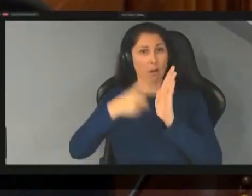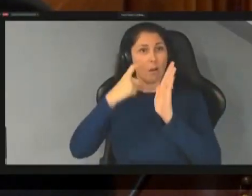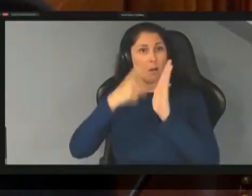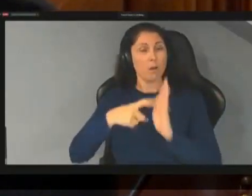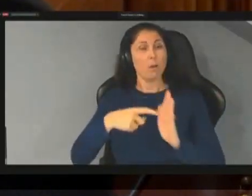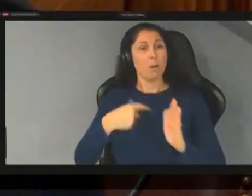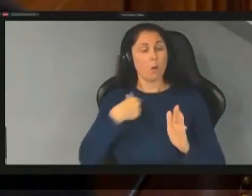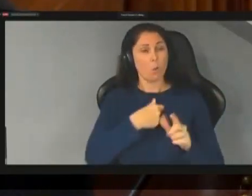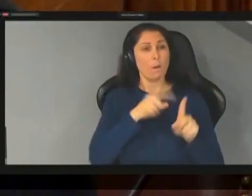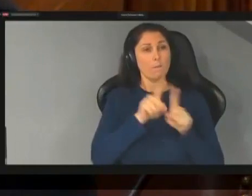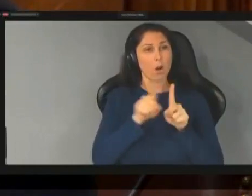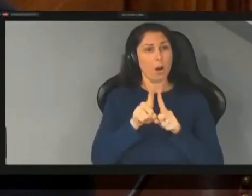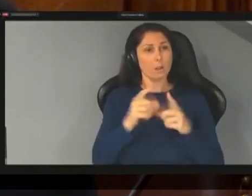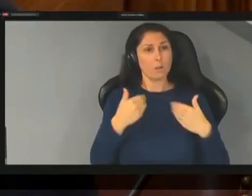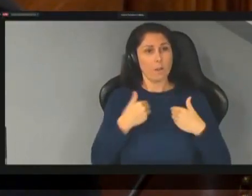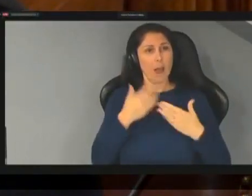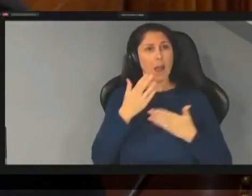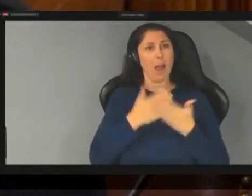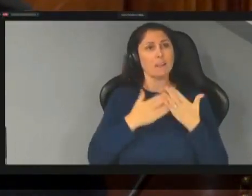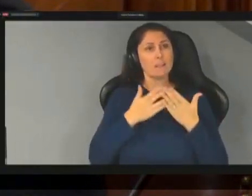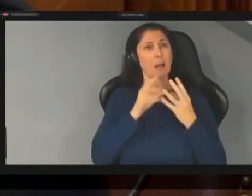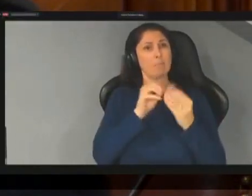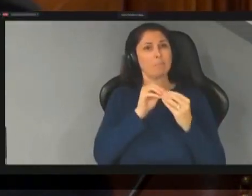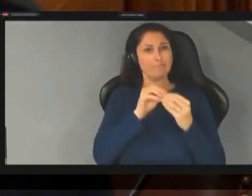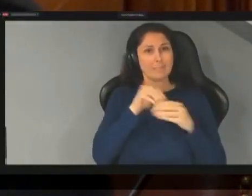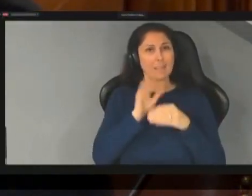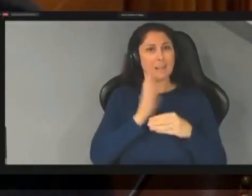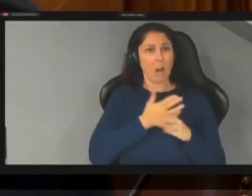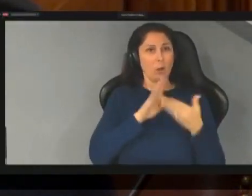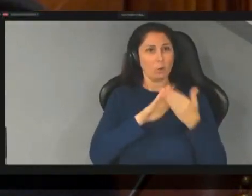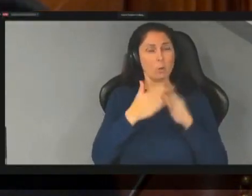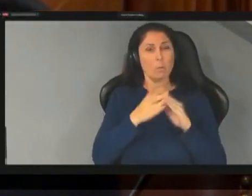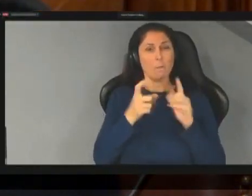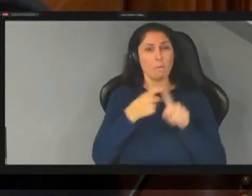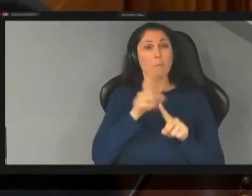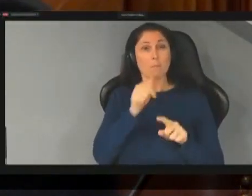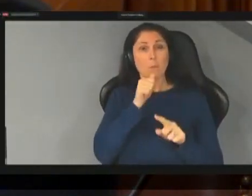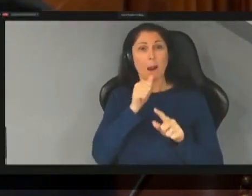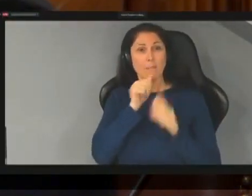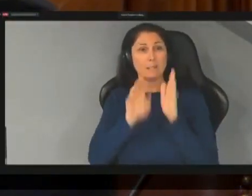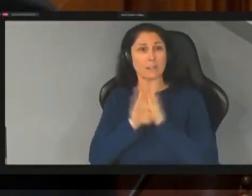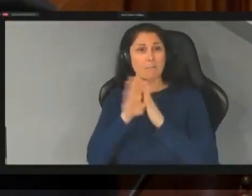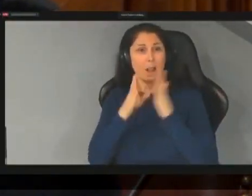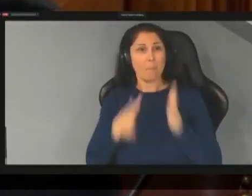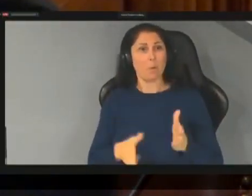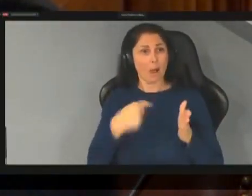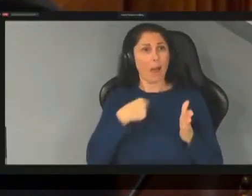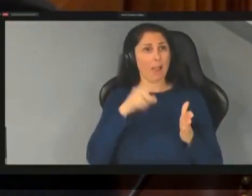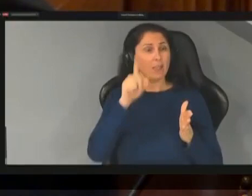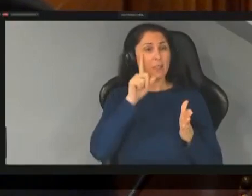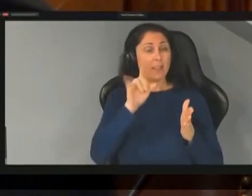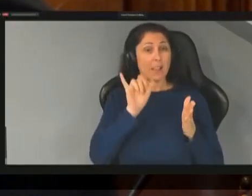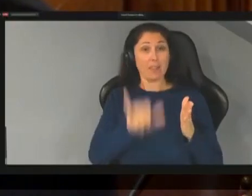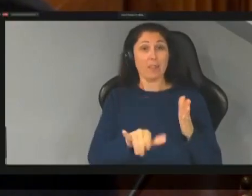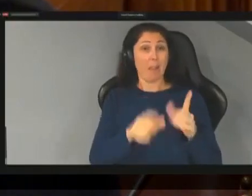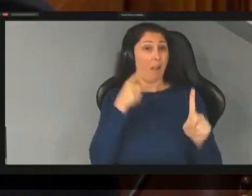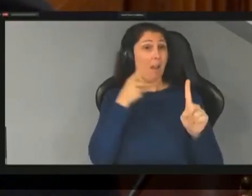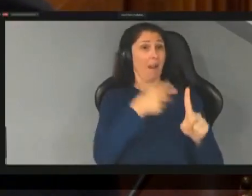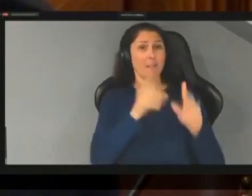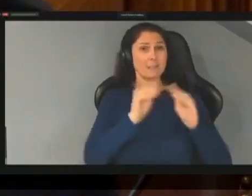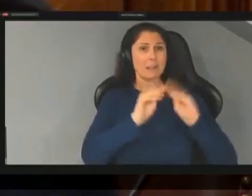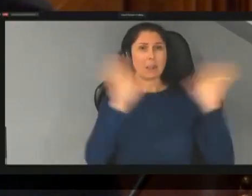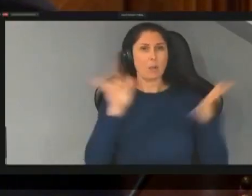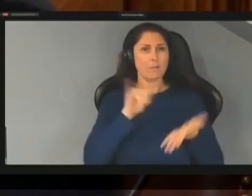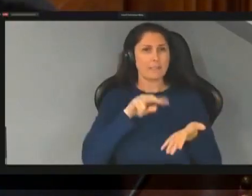our community from private developers relative to RCOs. And to me, I think that that flies in the face clearly of what the